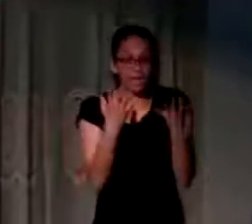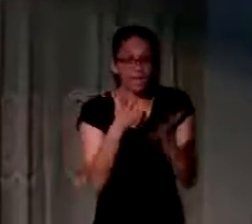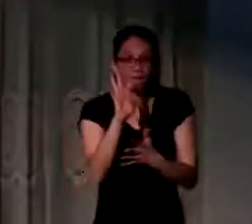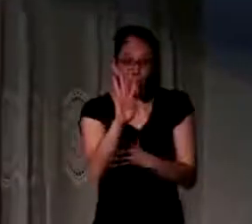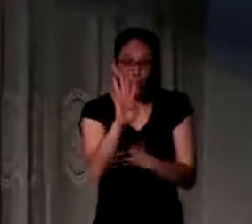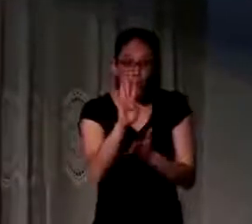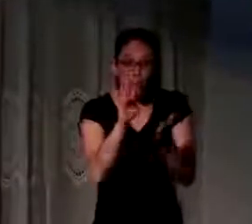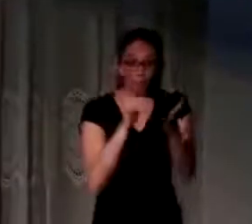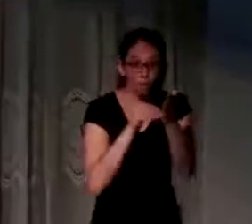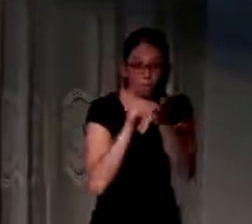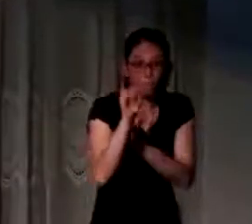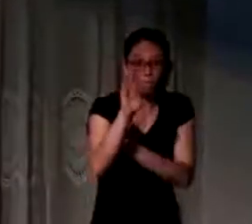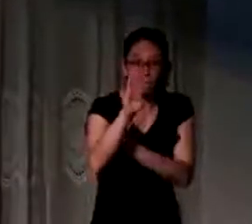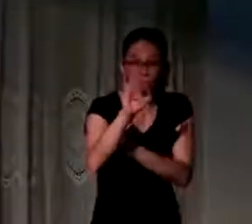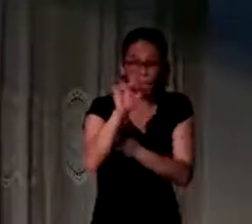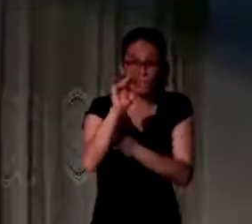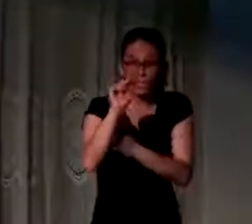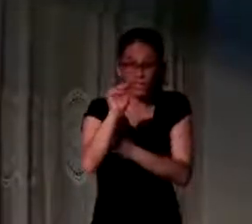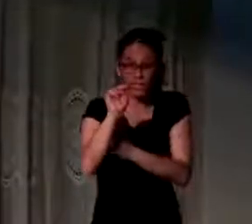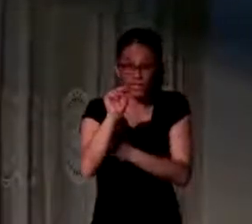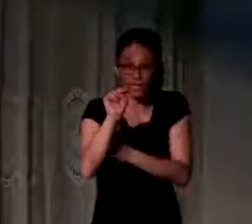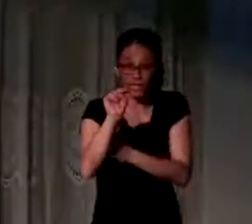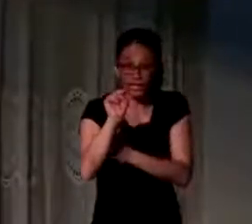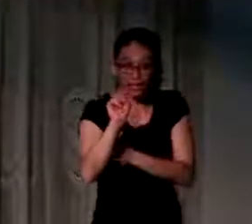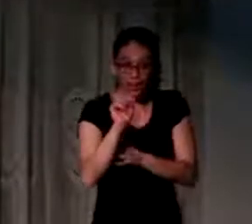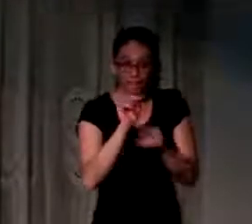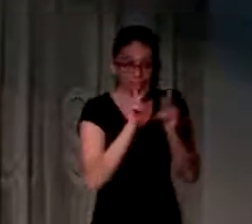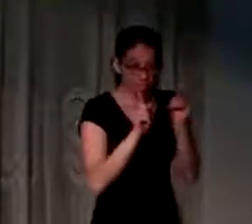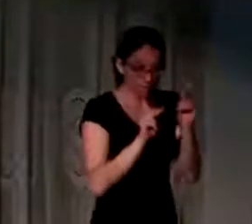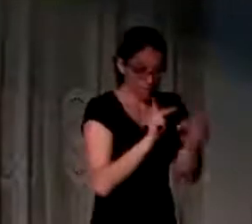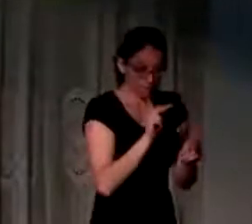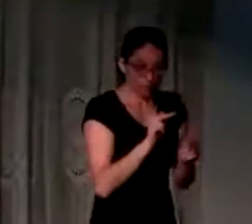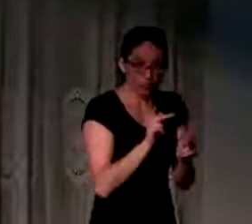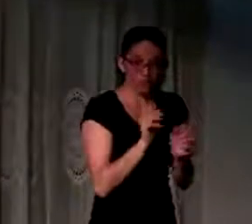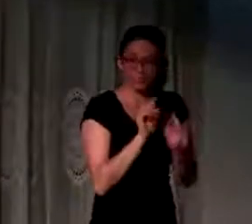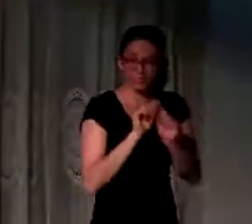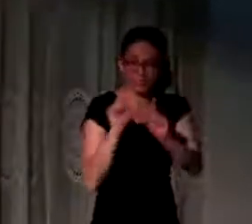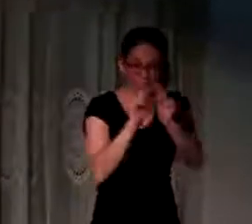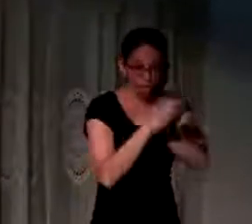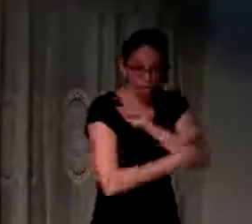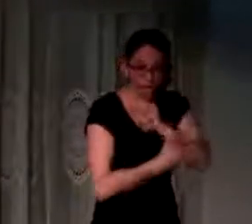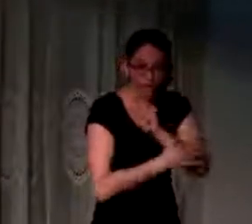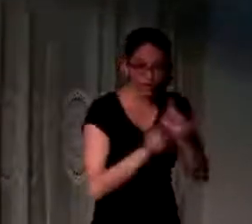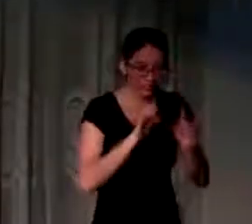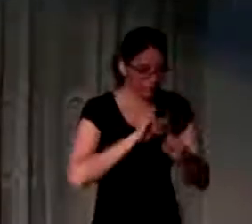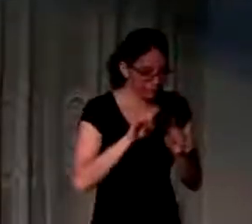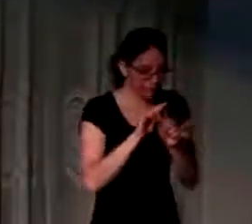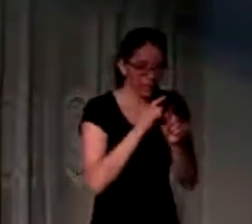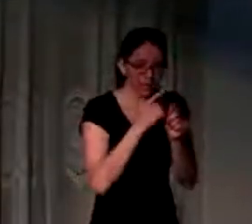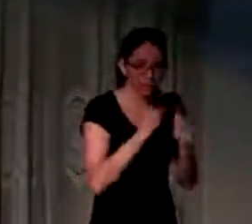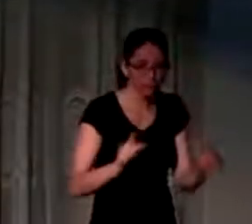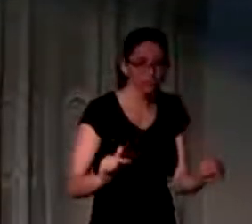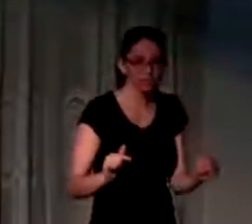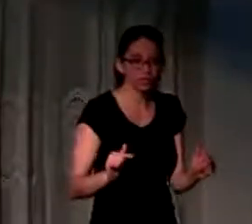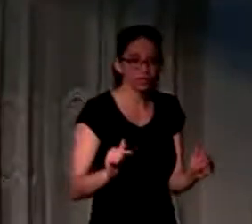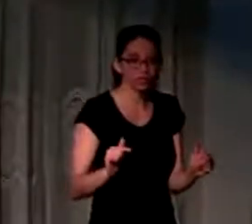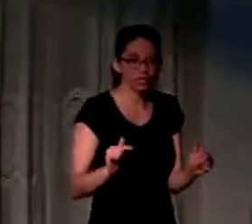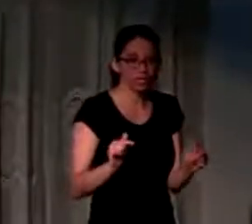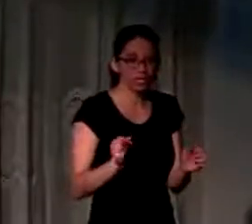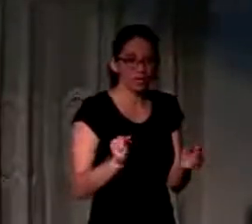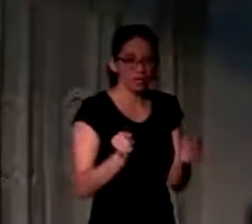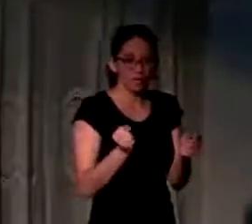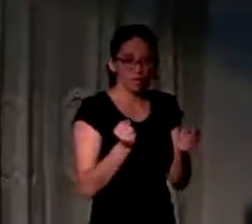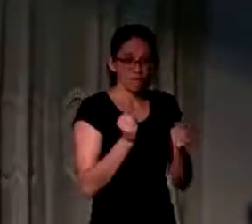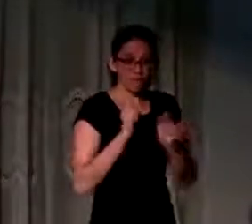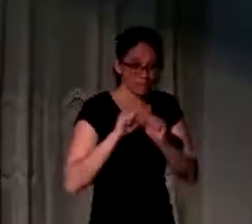people in hundreds of languages, hundreds of countries, hundreds